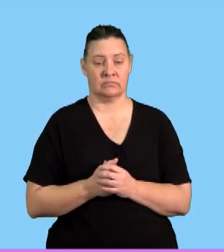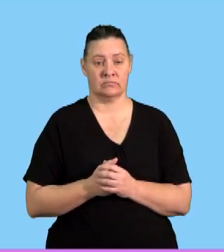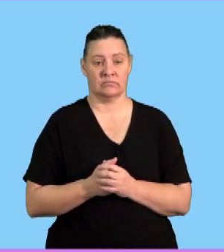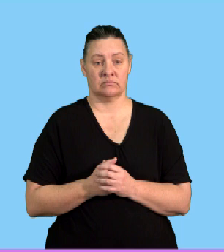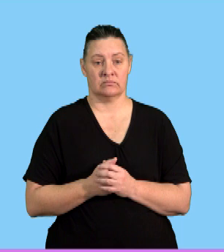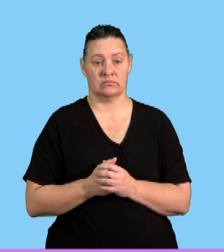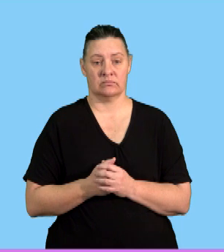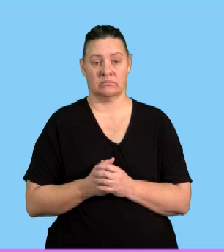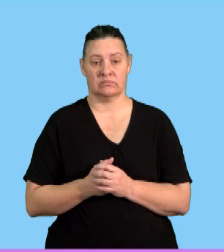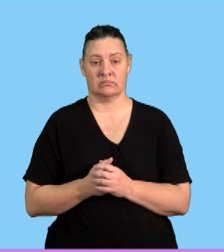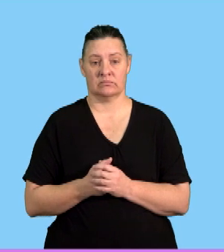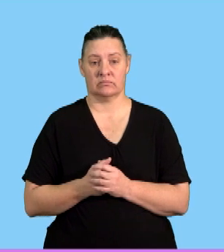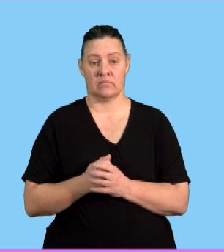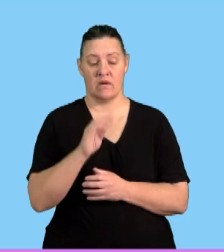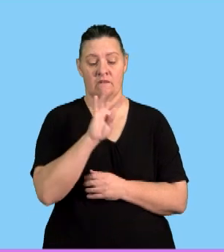is going to be